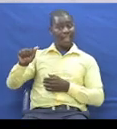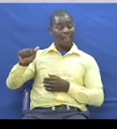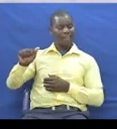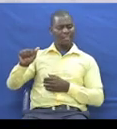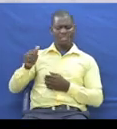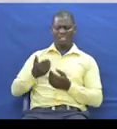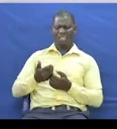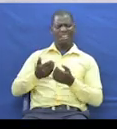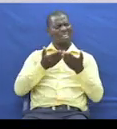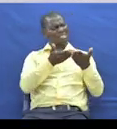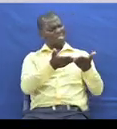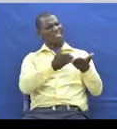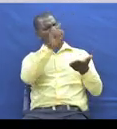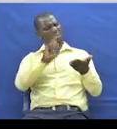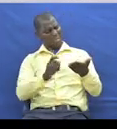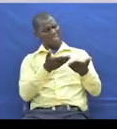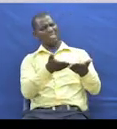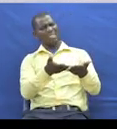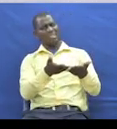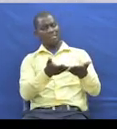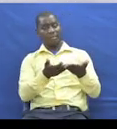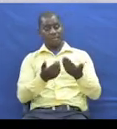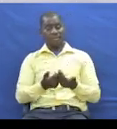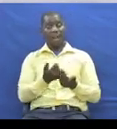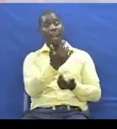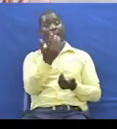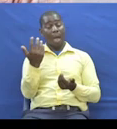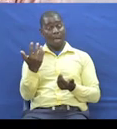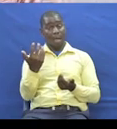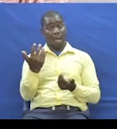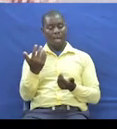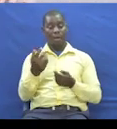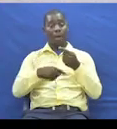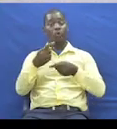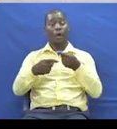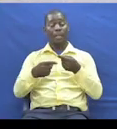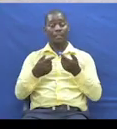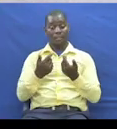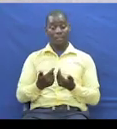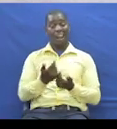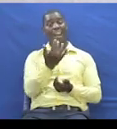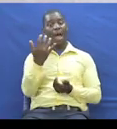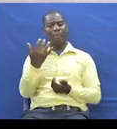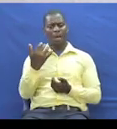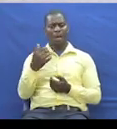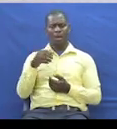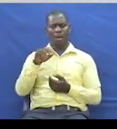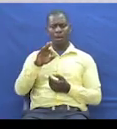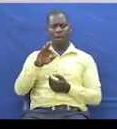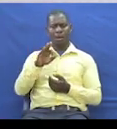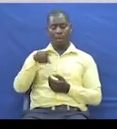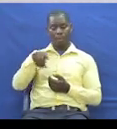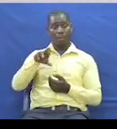What is this? We say a mass number now is going to be the total number of protons and